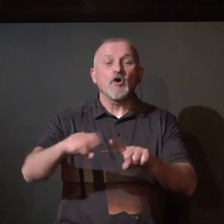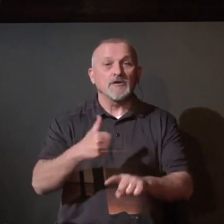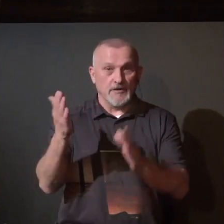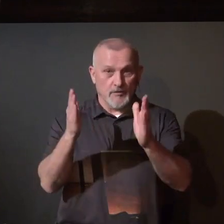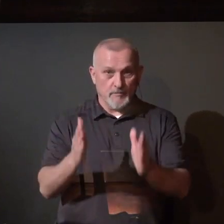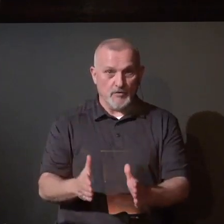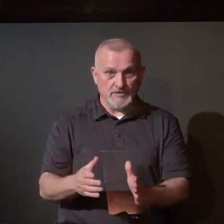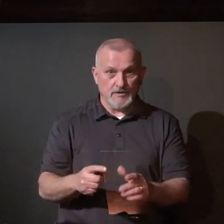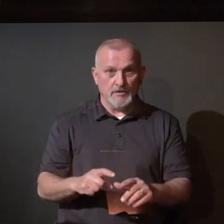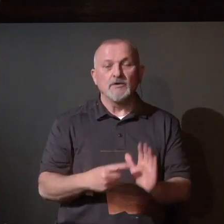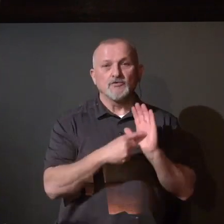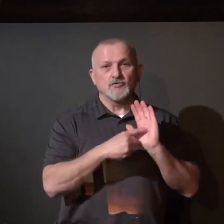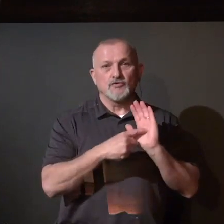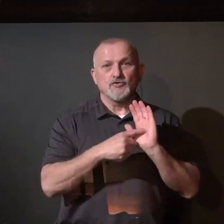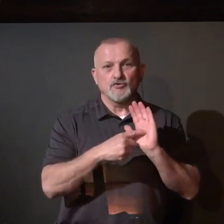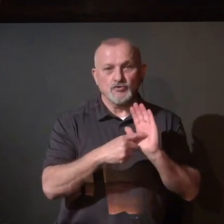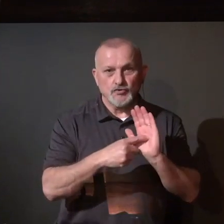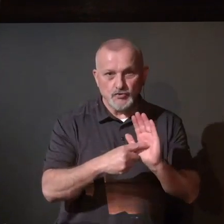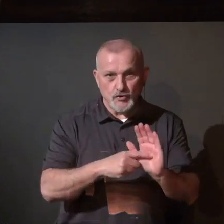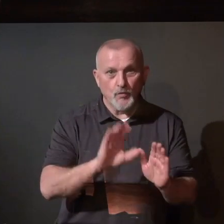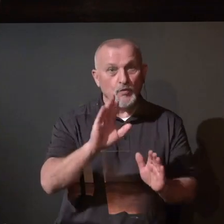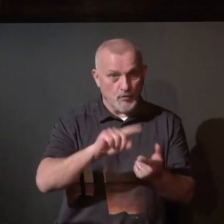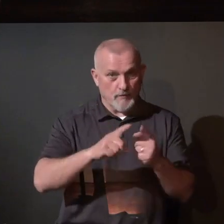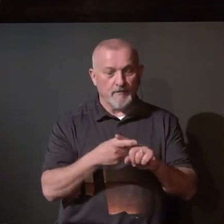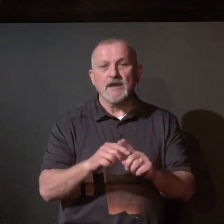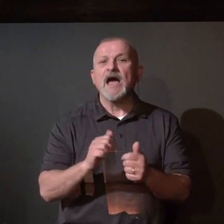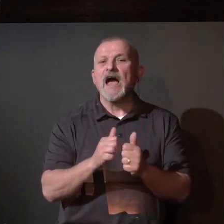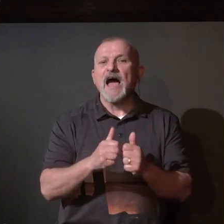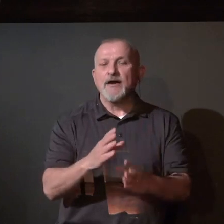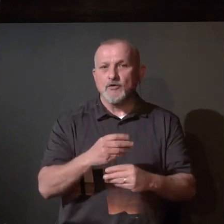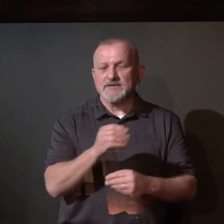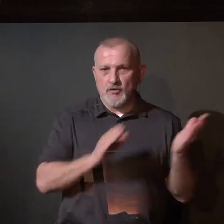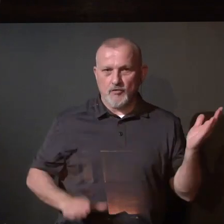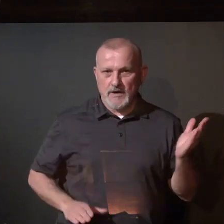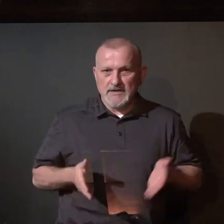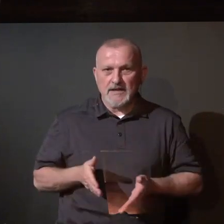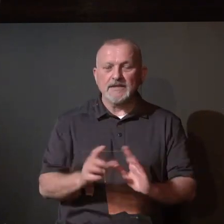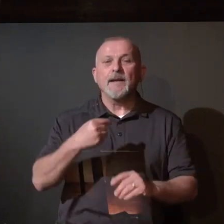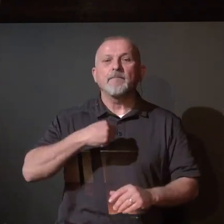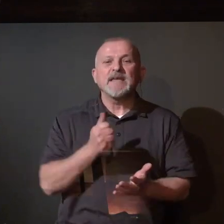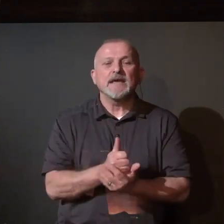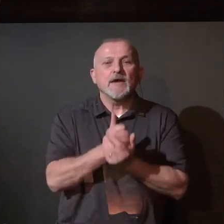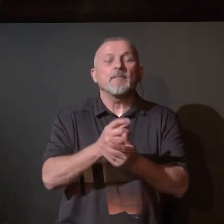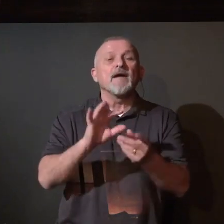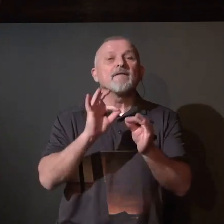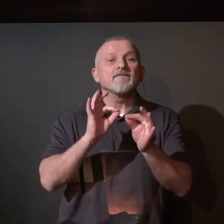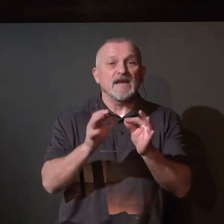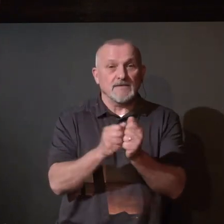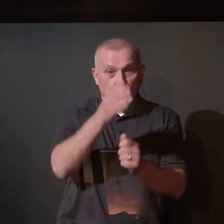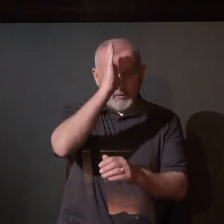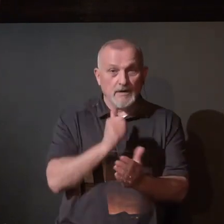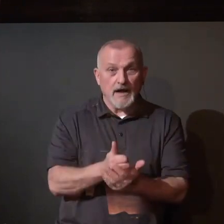someone else showing you how to live for Christ, let me take you on the journey. Let me help fix, with